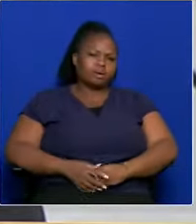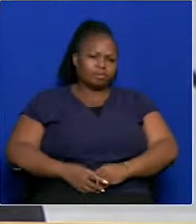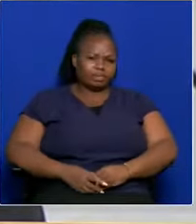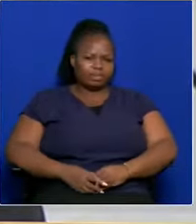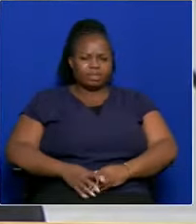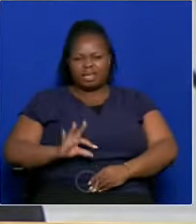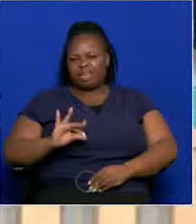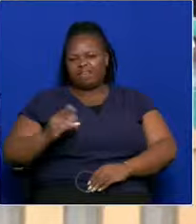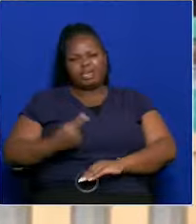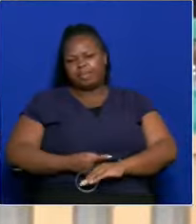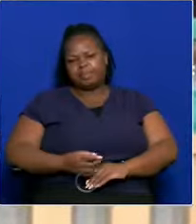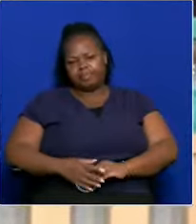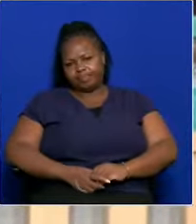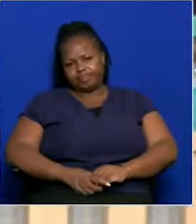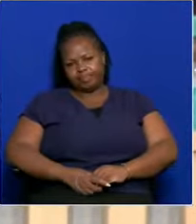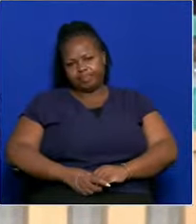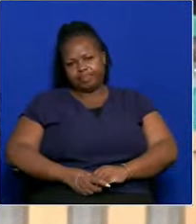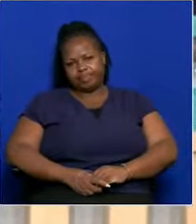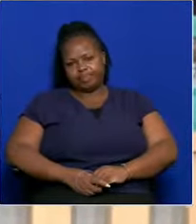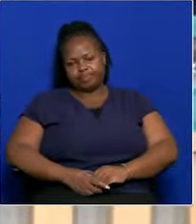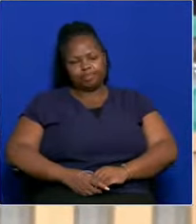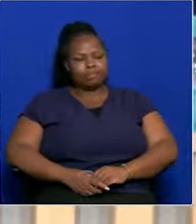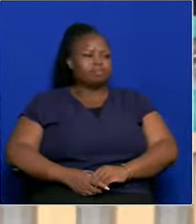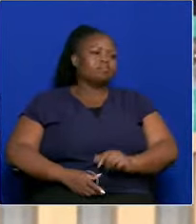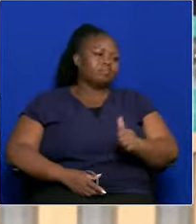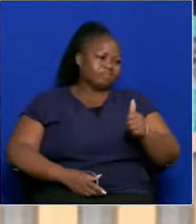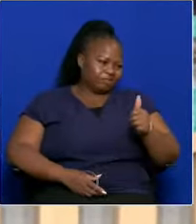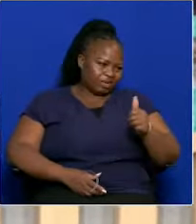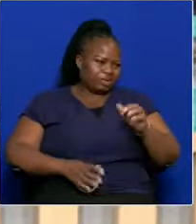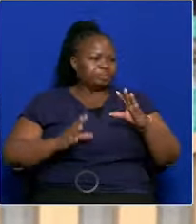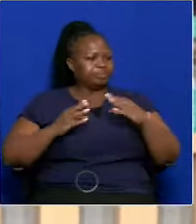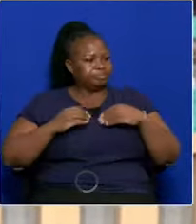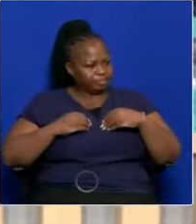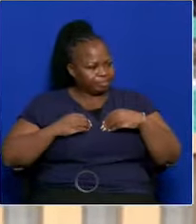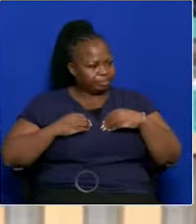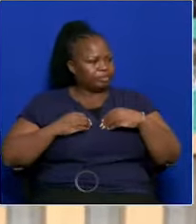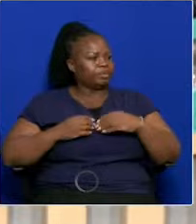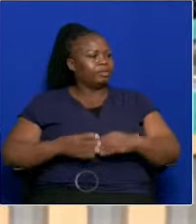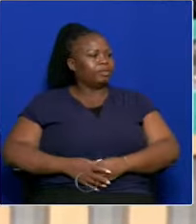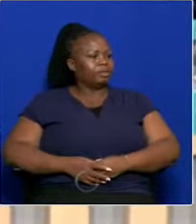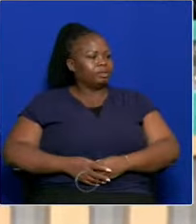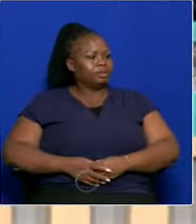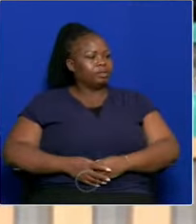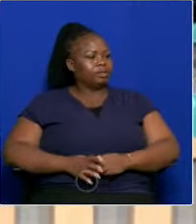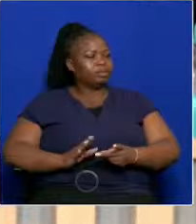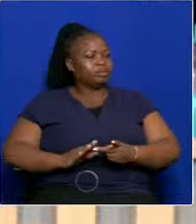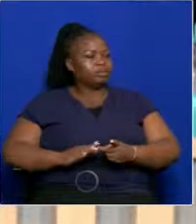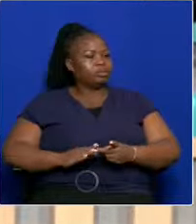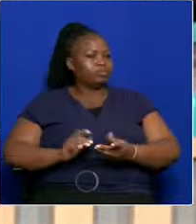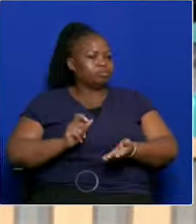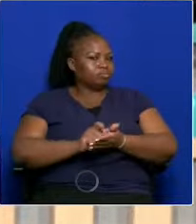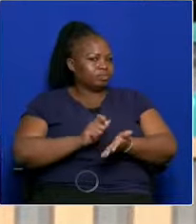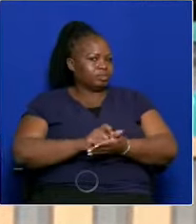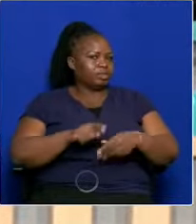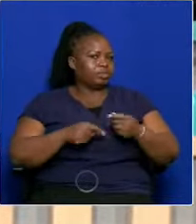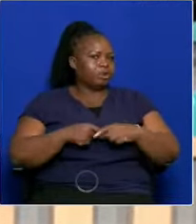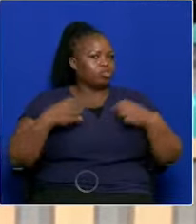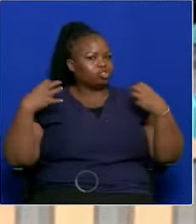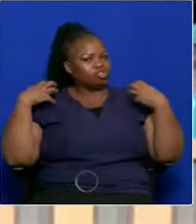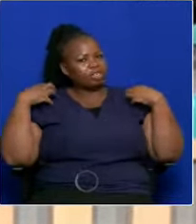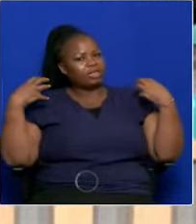there. General, I don't dispute that there would be articles about generals or even